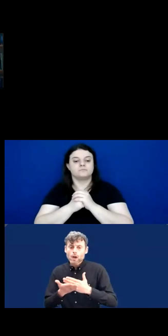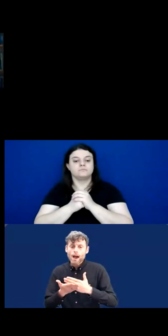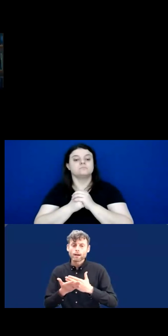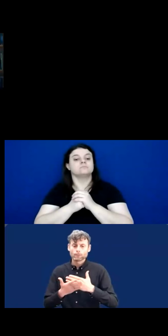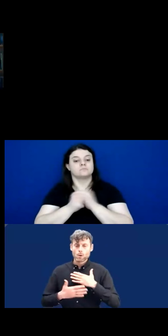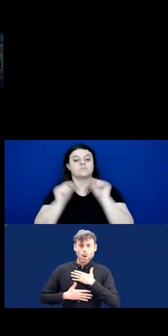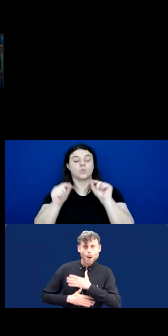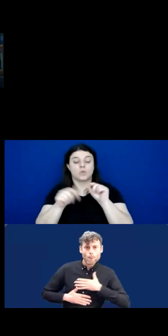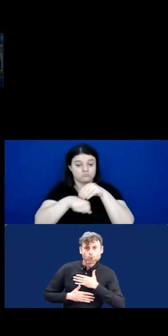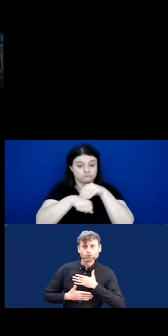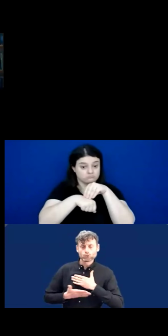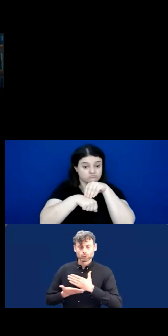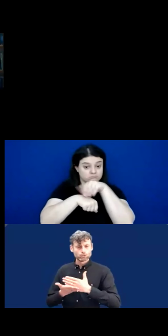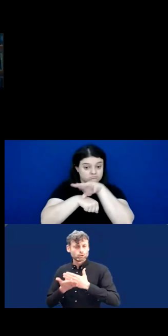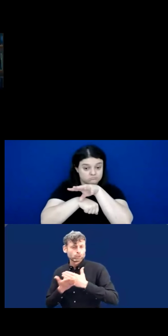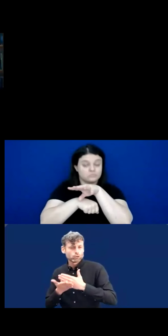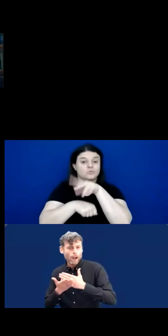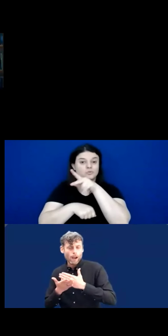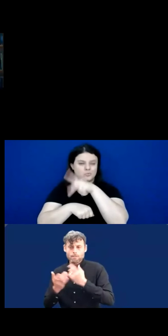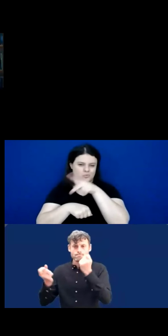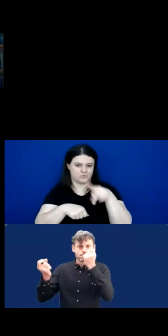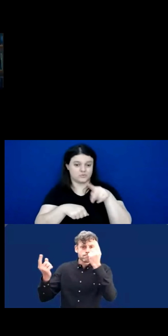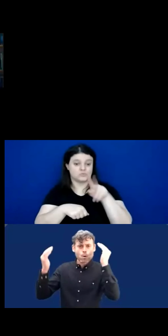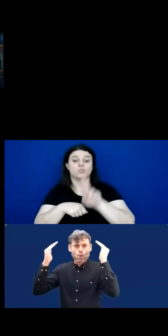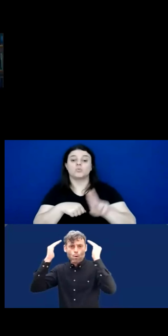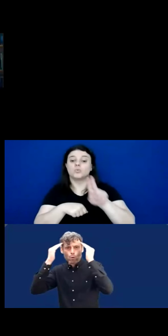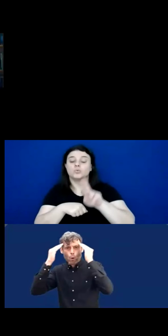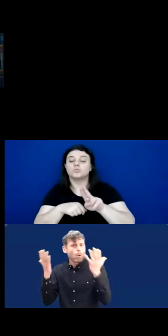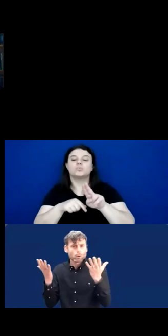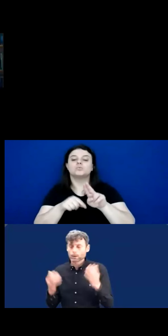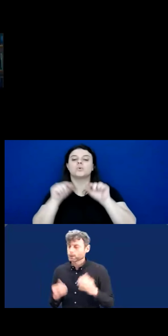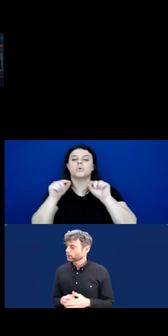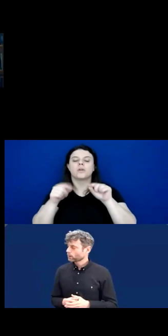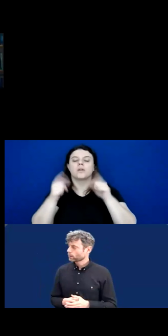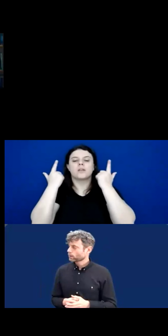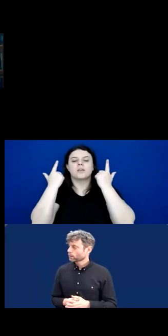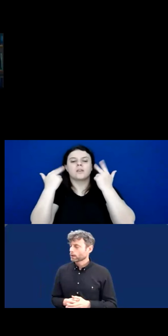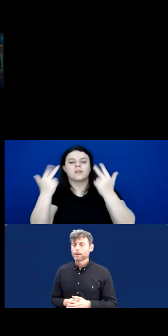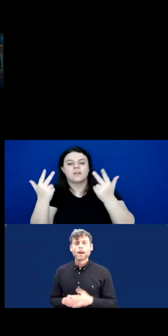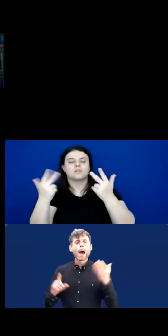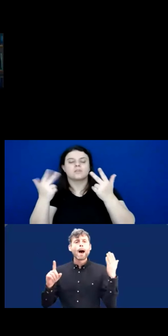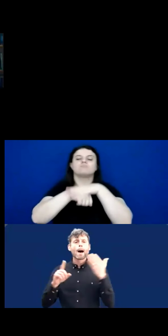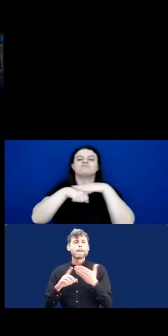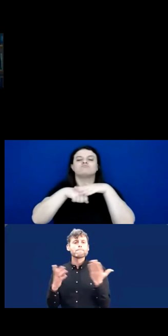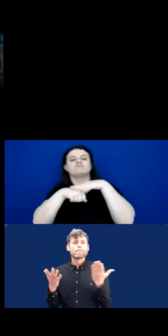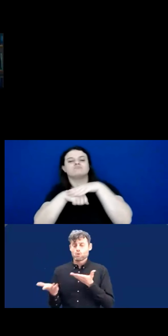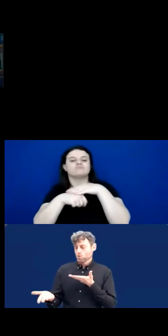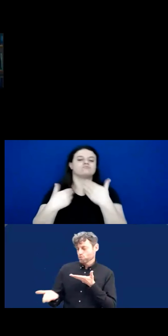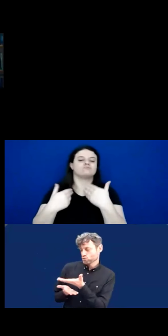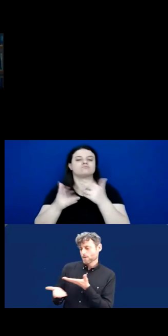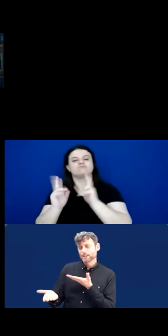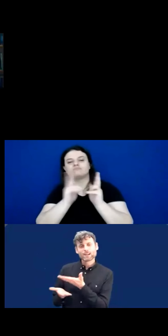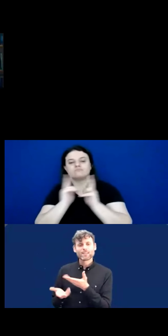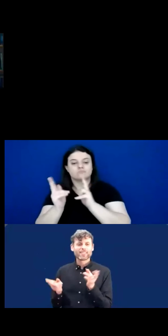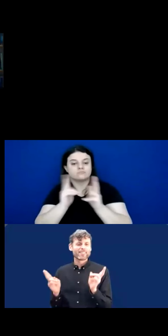to the teacher to use more natural conversations about the fun